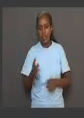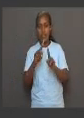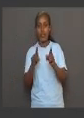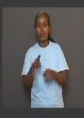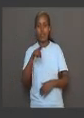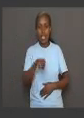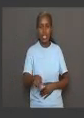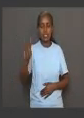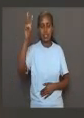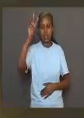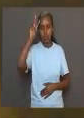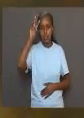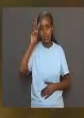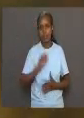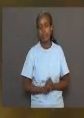x squared.